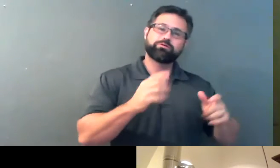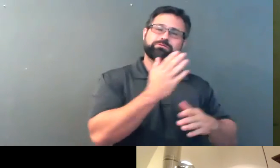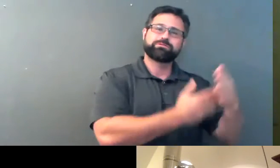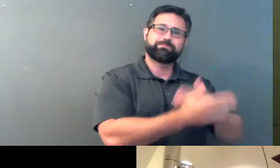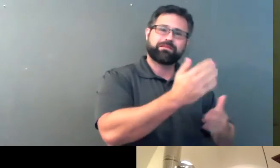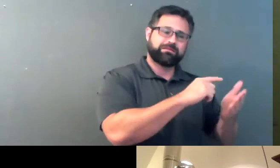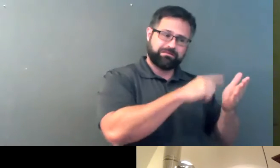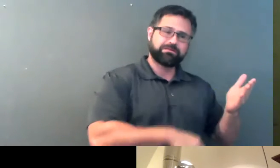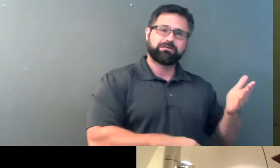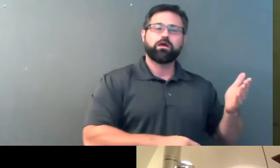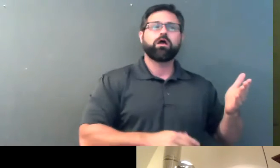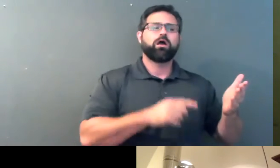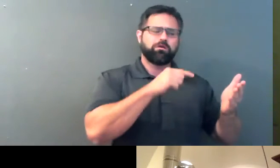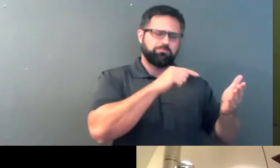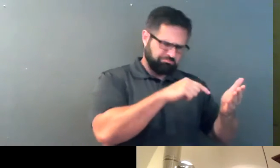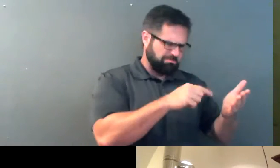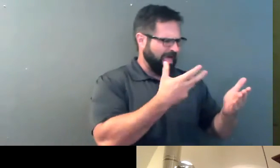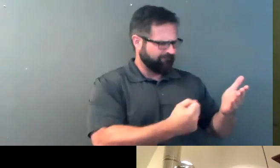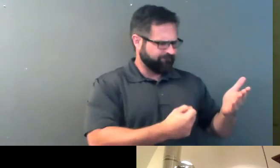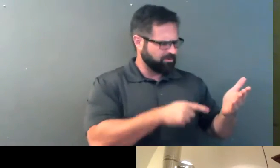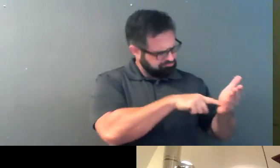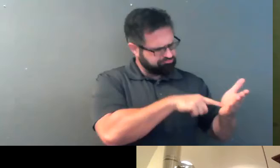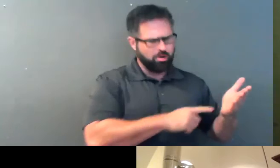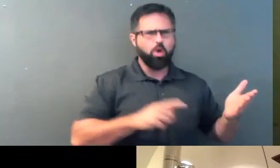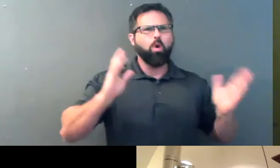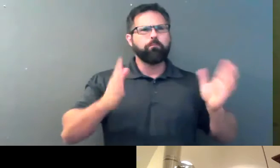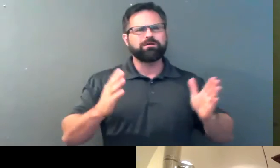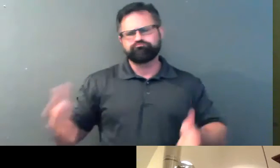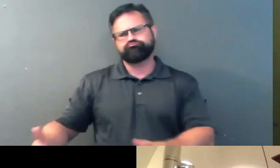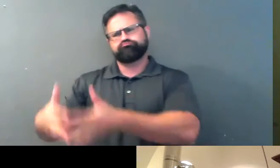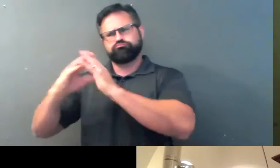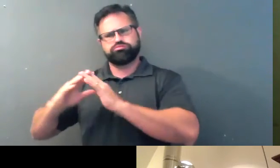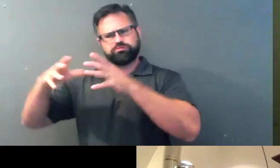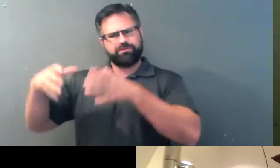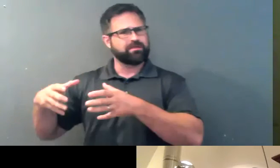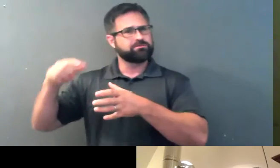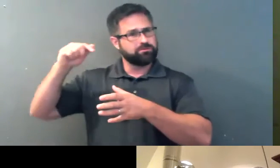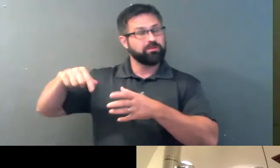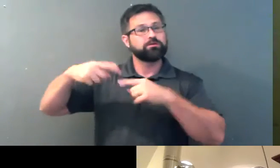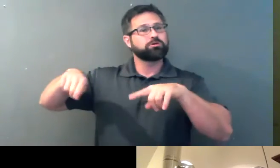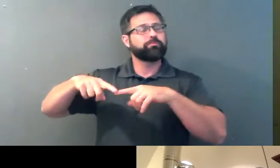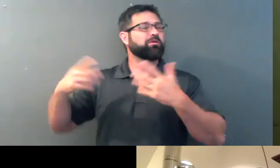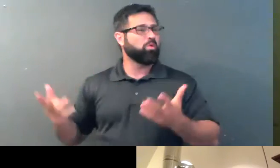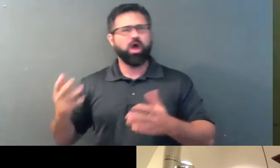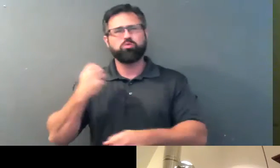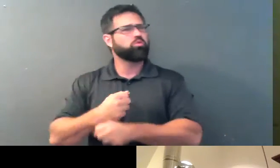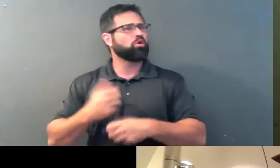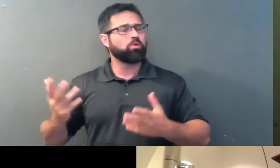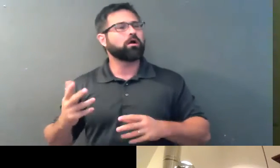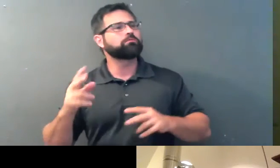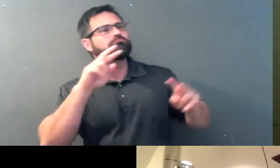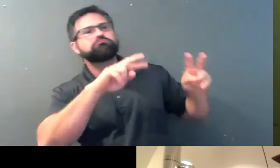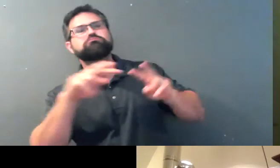function is to monitor the implementation by states parties of the rights of persons with